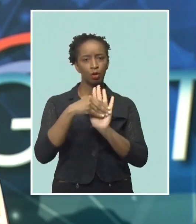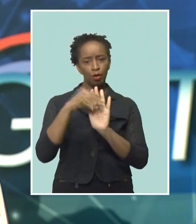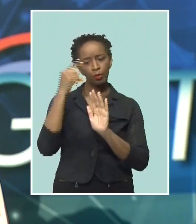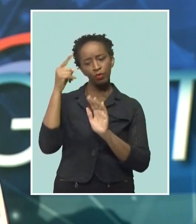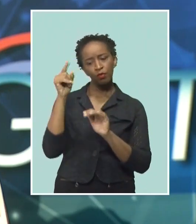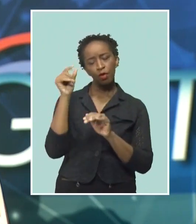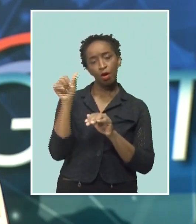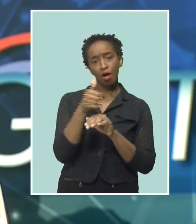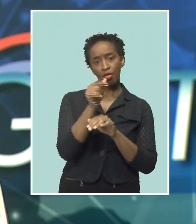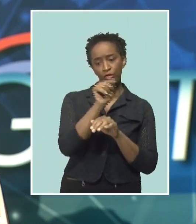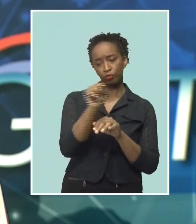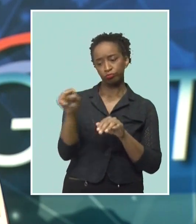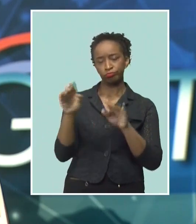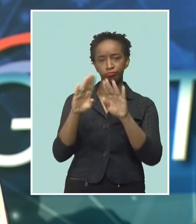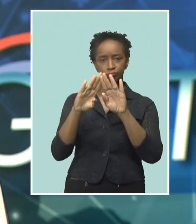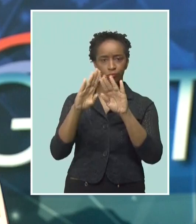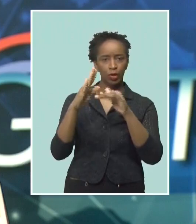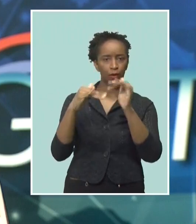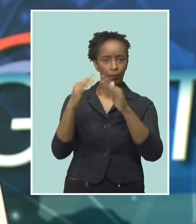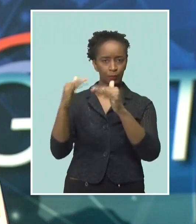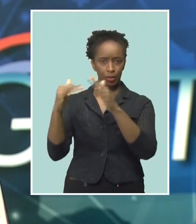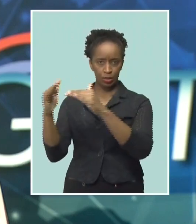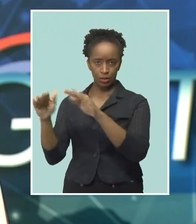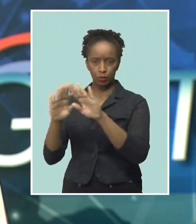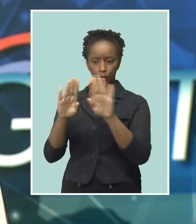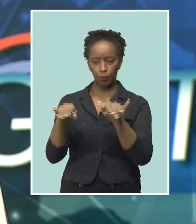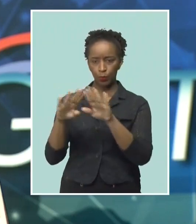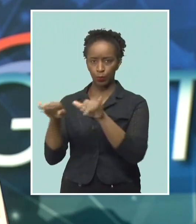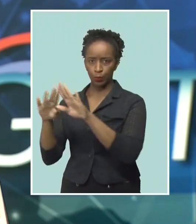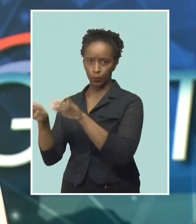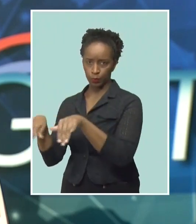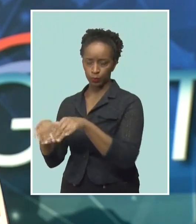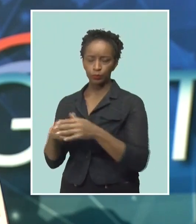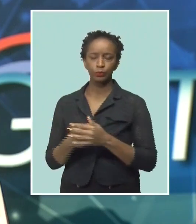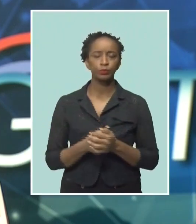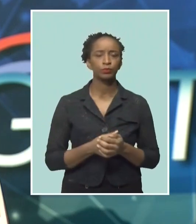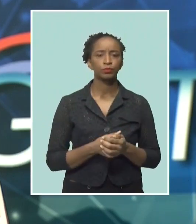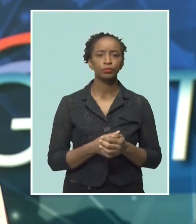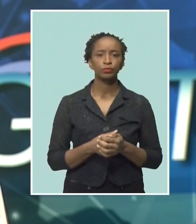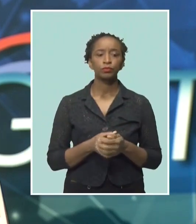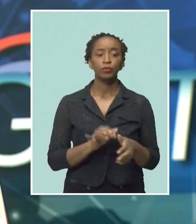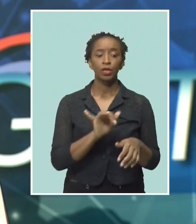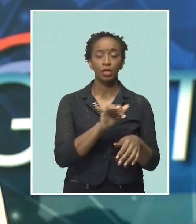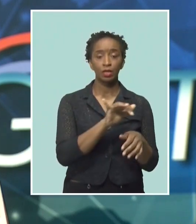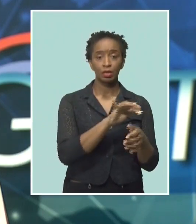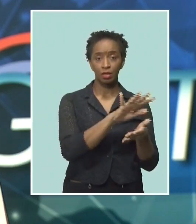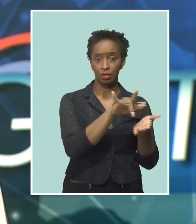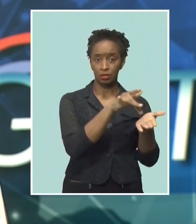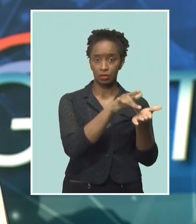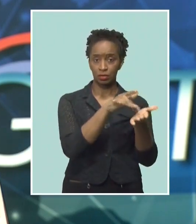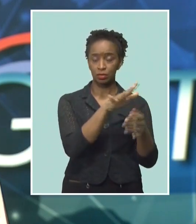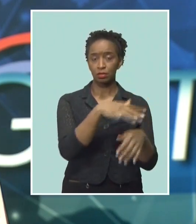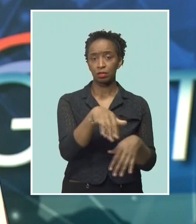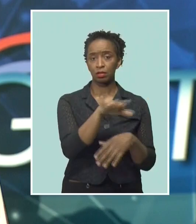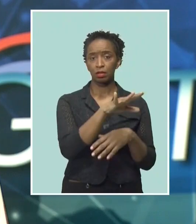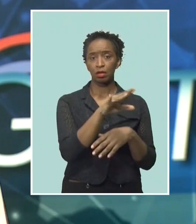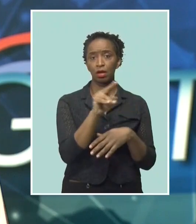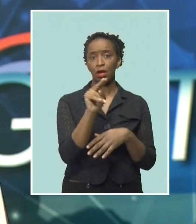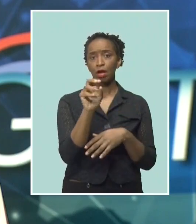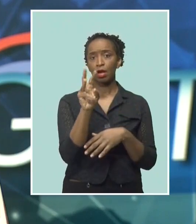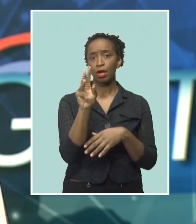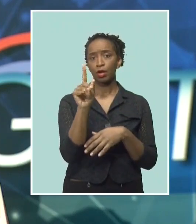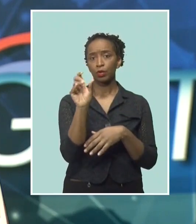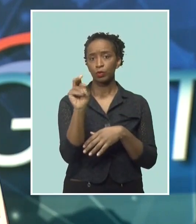resources, which she notes can be allocated to other kinds of investments. The hub is located within the Newton Life Science